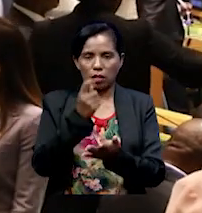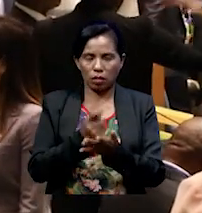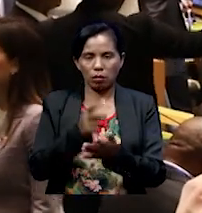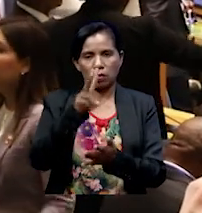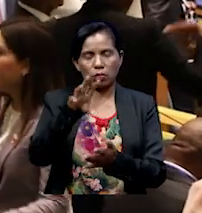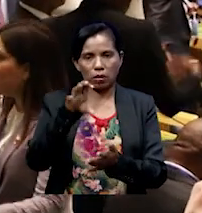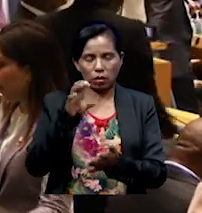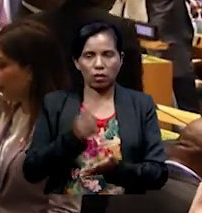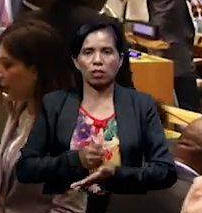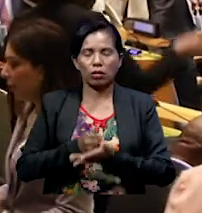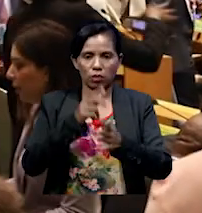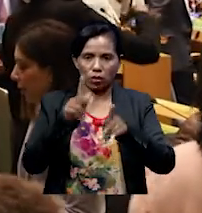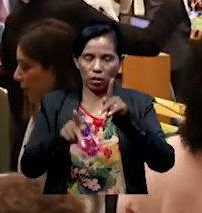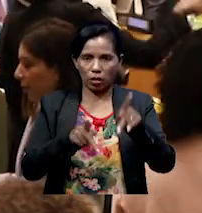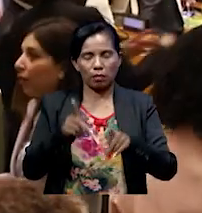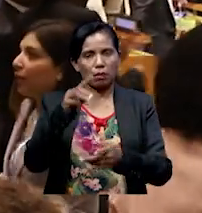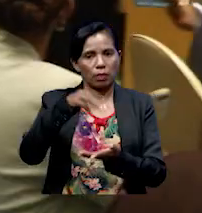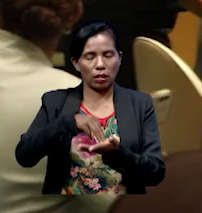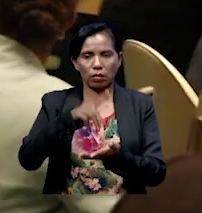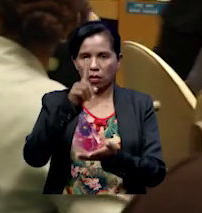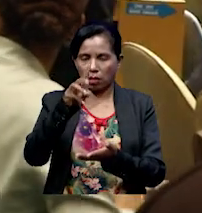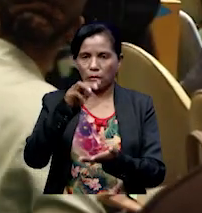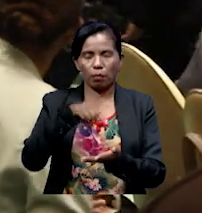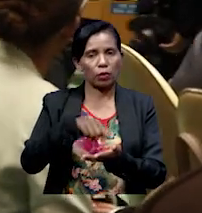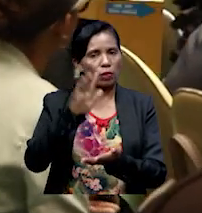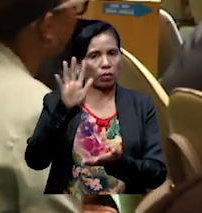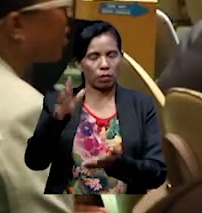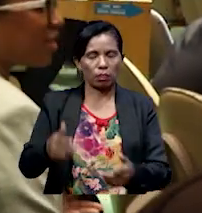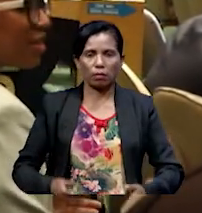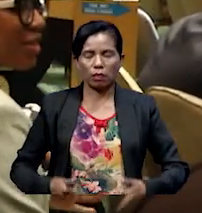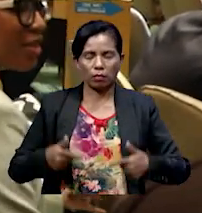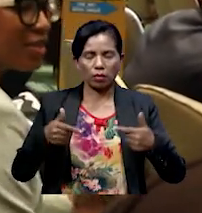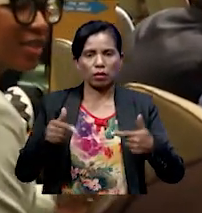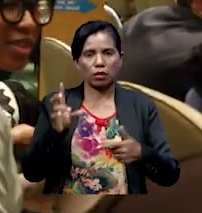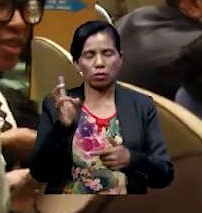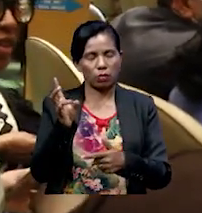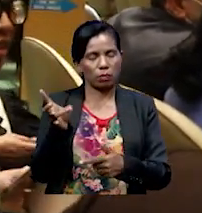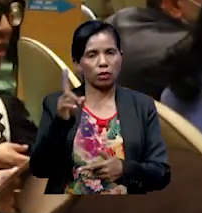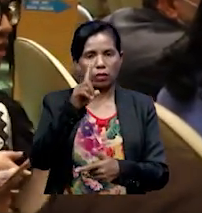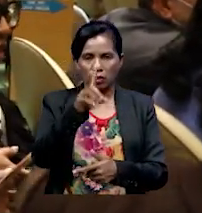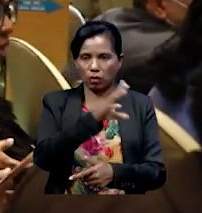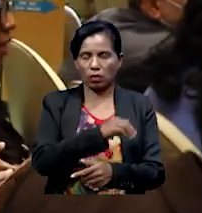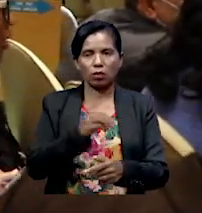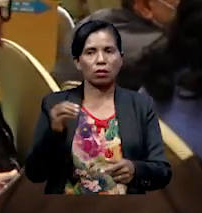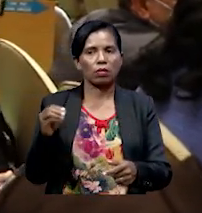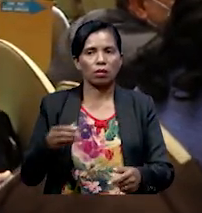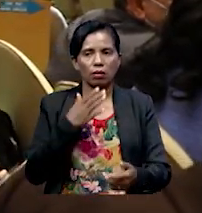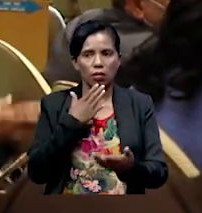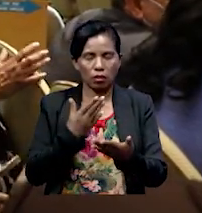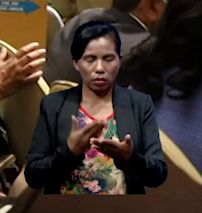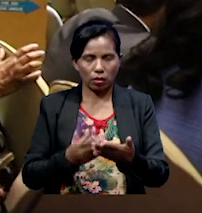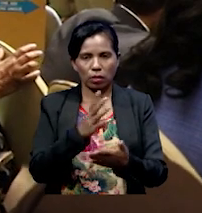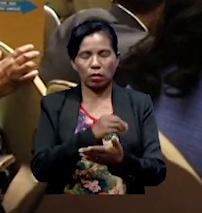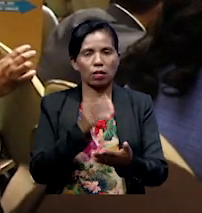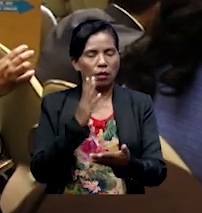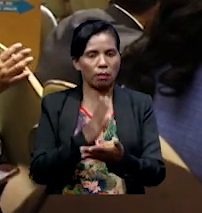onde atende população 1.5 milhão, Esperança Mores na Bea Tinzi Hito Nuloresin Ida, no mo sucesso e remitiga no